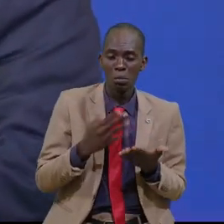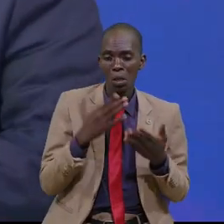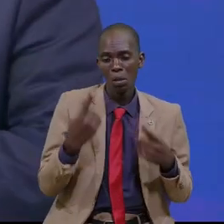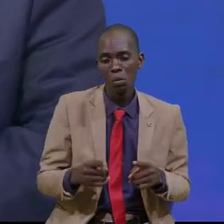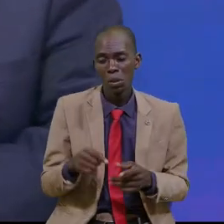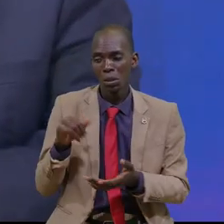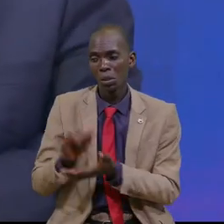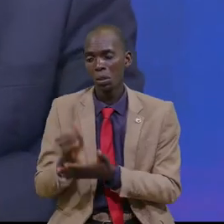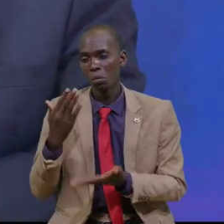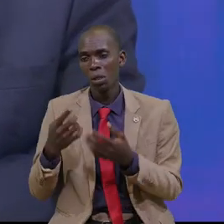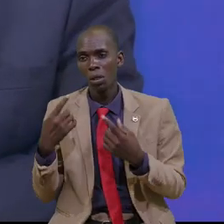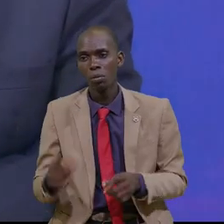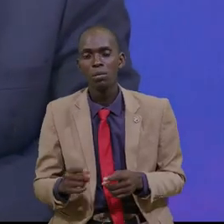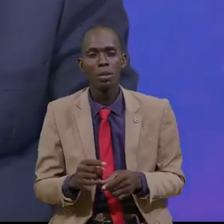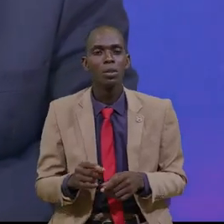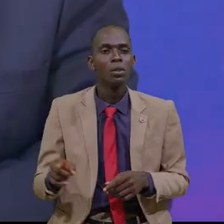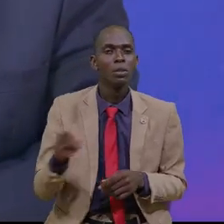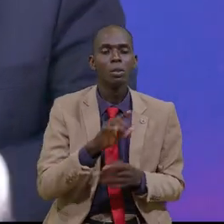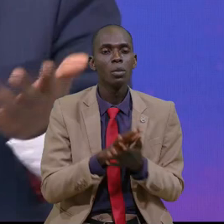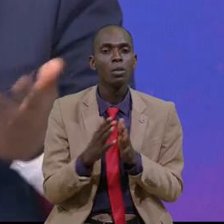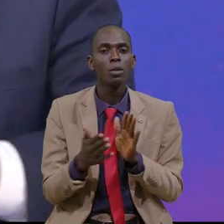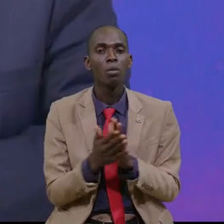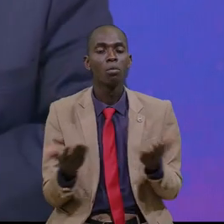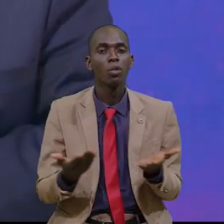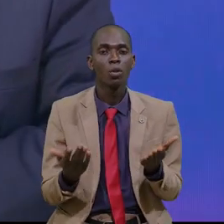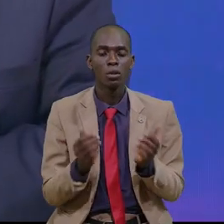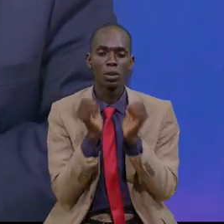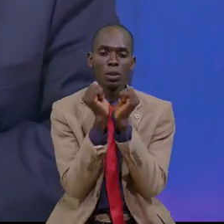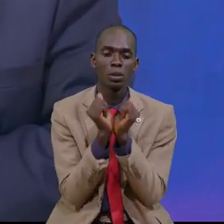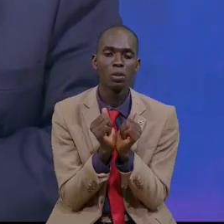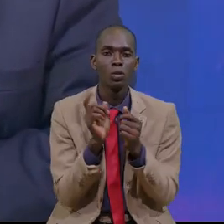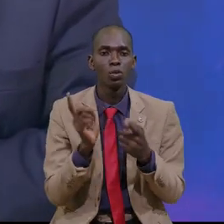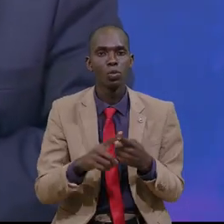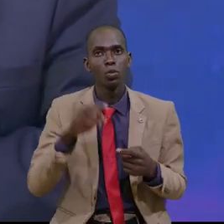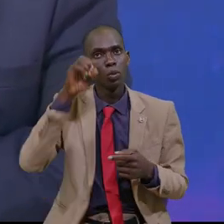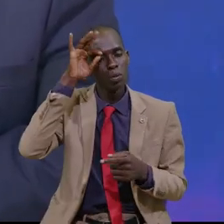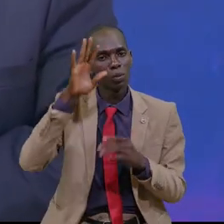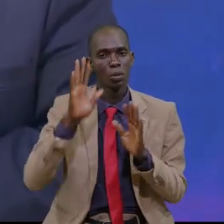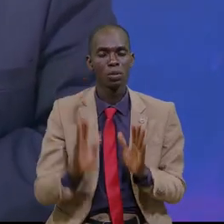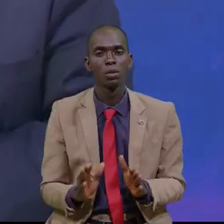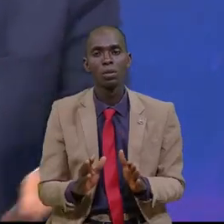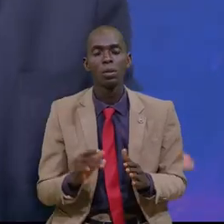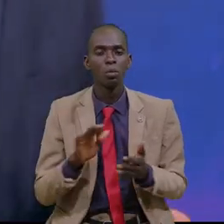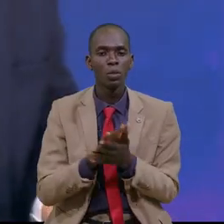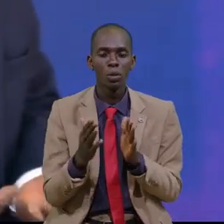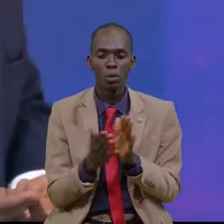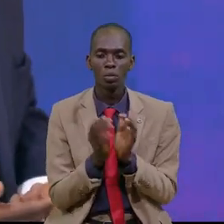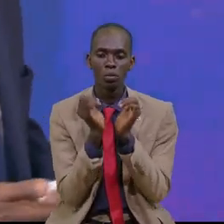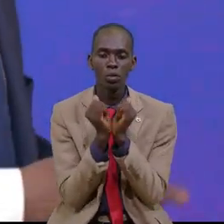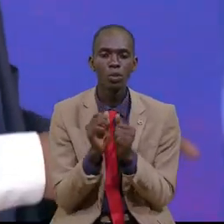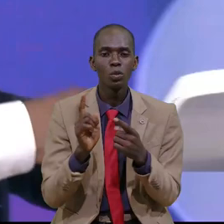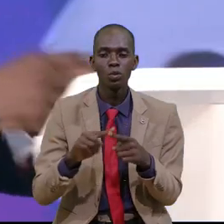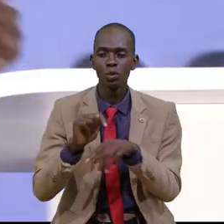They come in bondage to herbalists. They come in bondage to traditionalists. They come